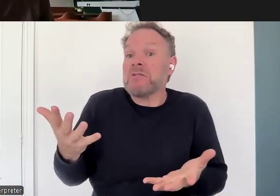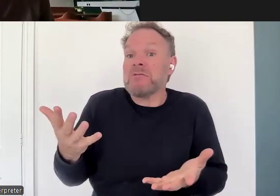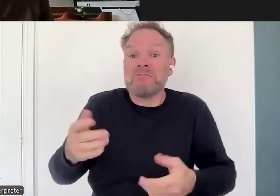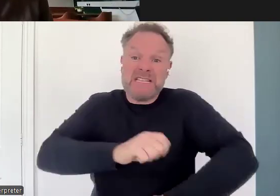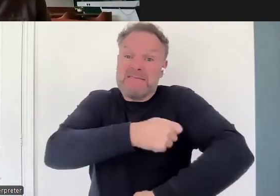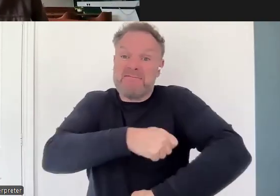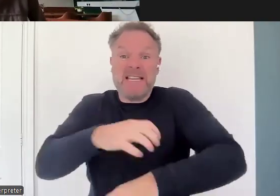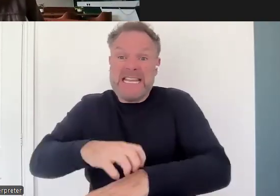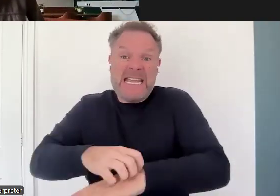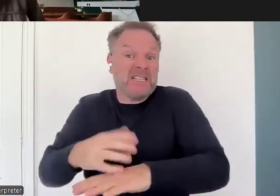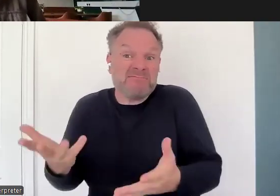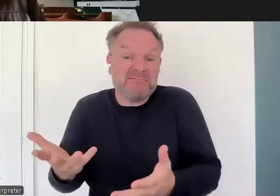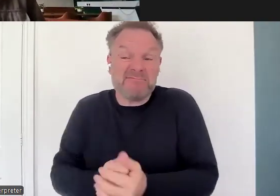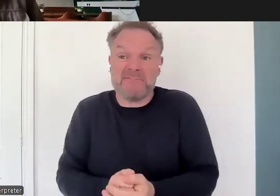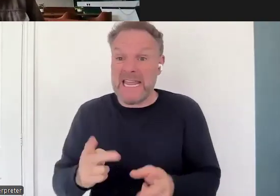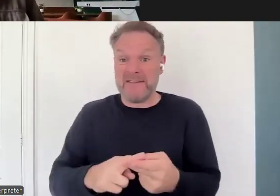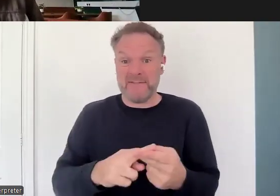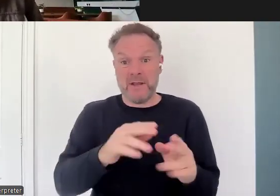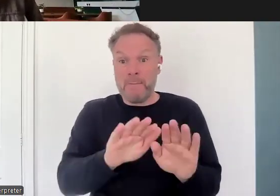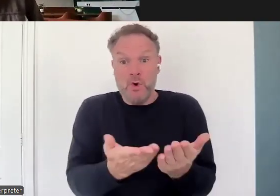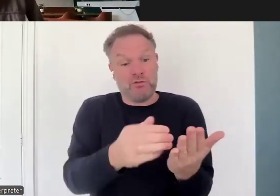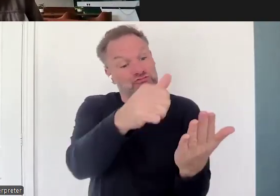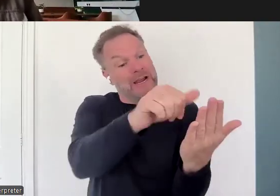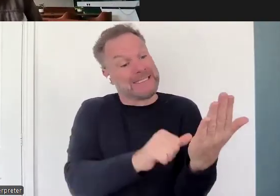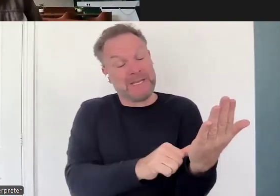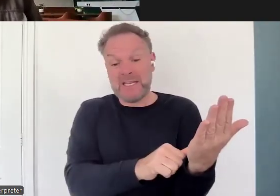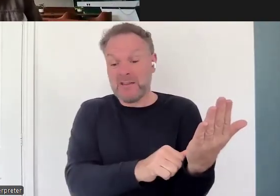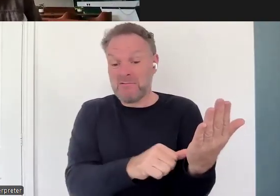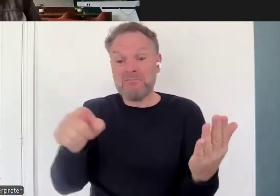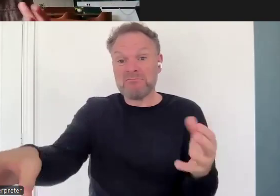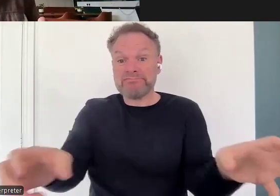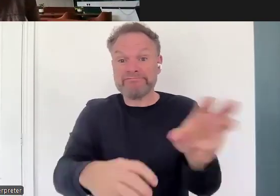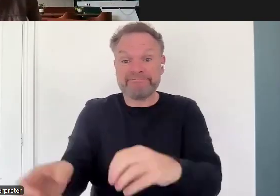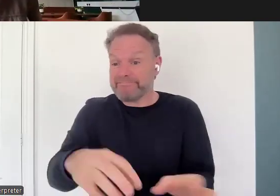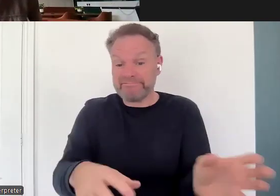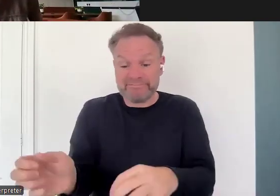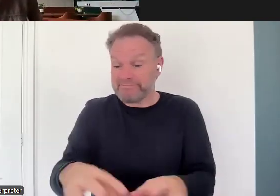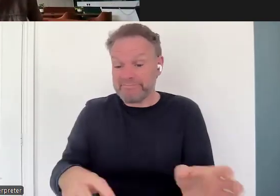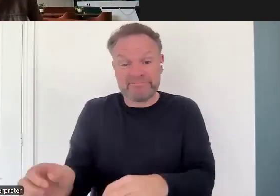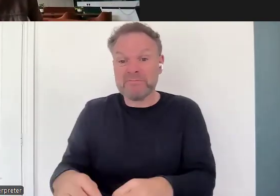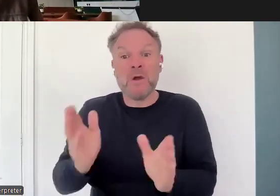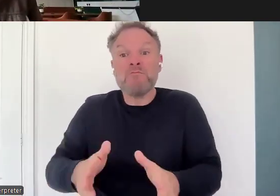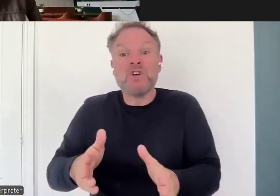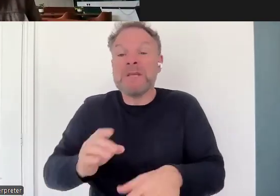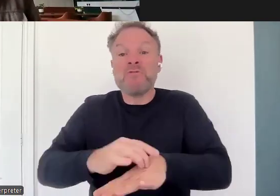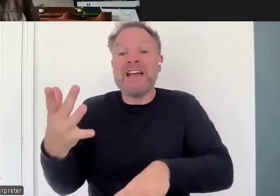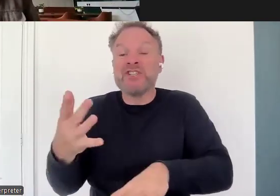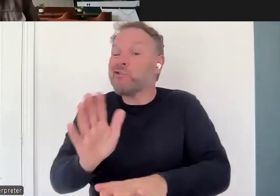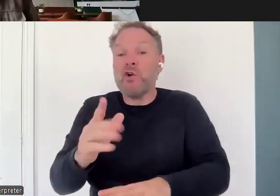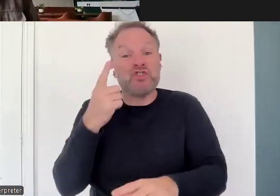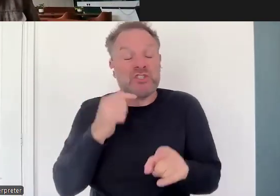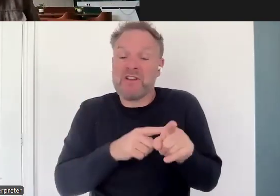cake. If we've got the recipe book and if we've got the ingredients, we don't have to be an expert. We just follow the